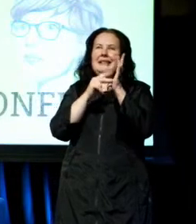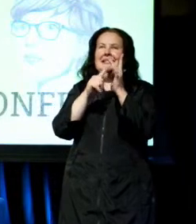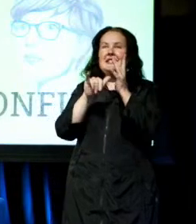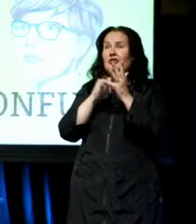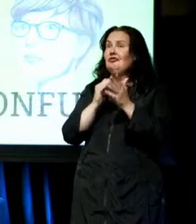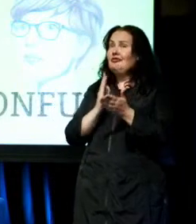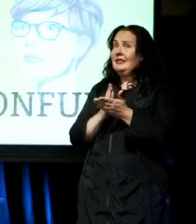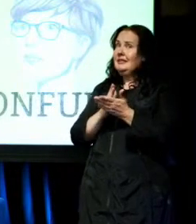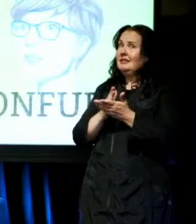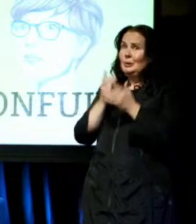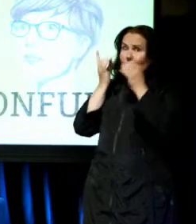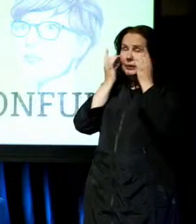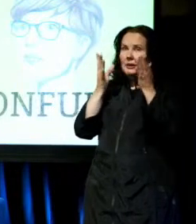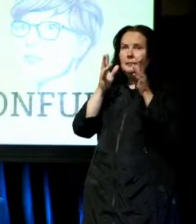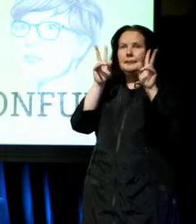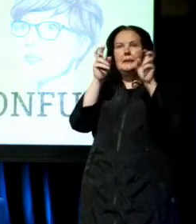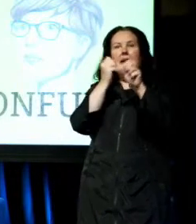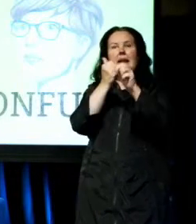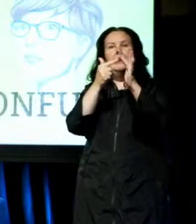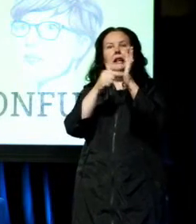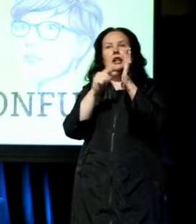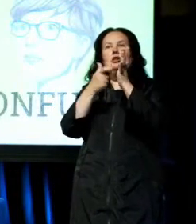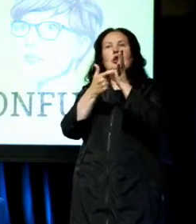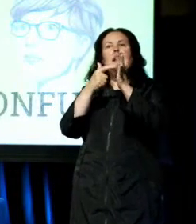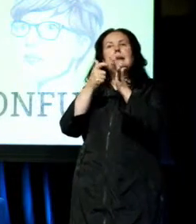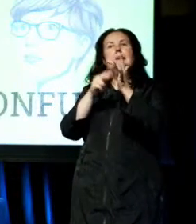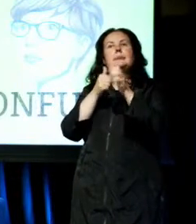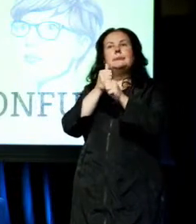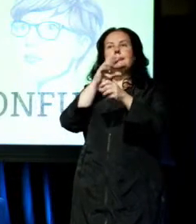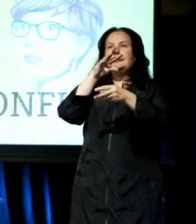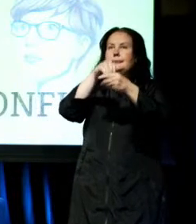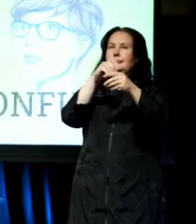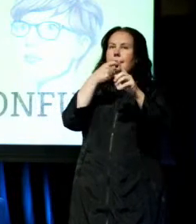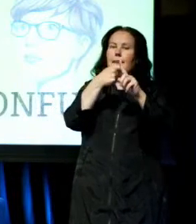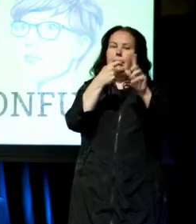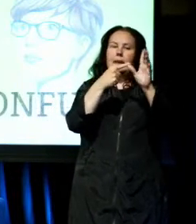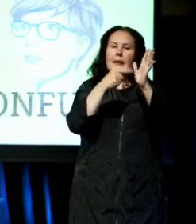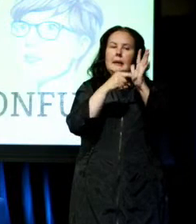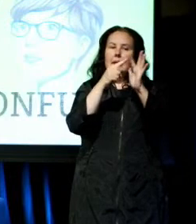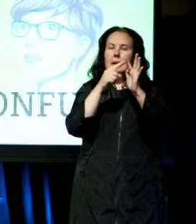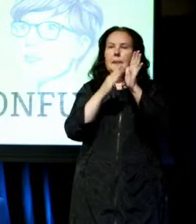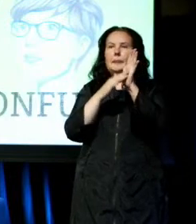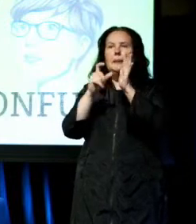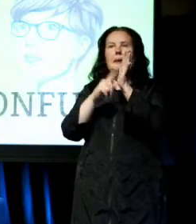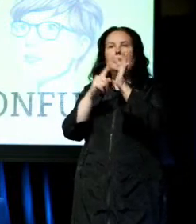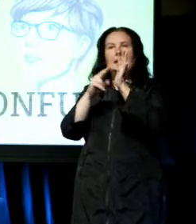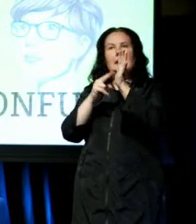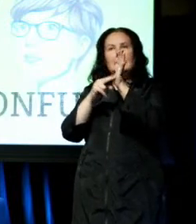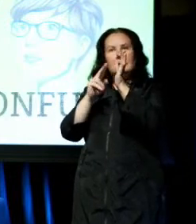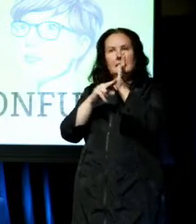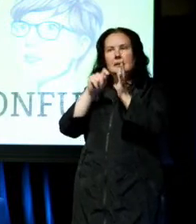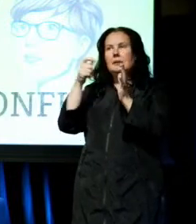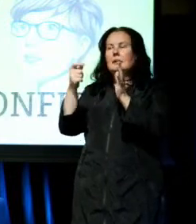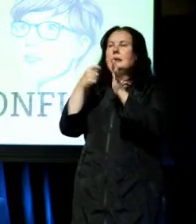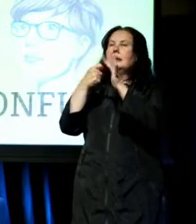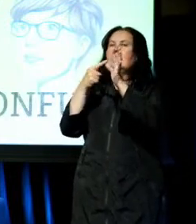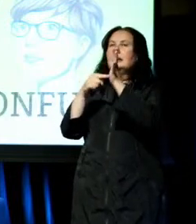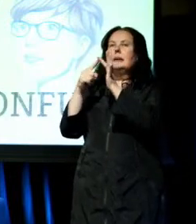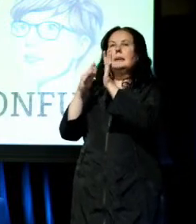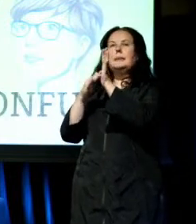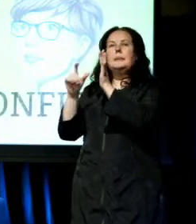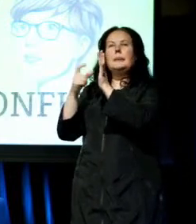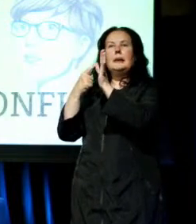It was, so Get Crackin', if you're not familiar, it was Kate McLennan and Kate McCartney created it. They're two brilliant comedy minds, and it